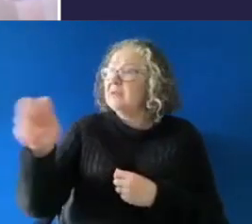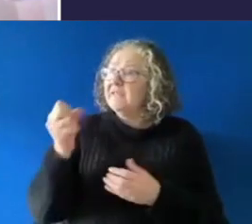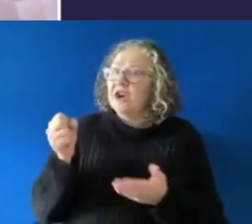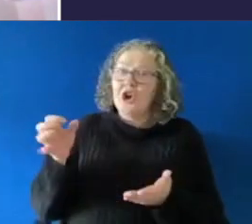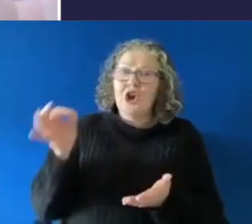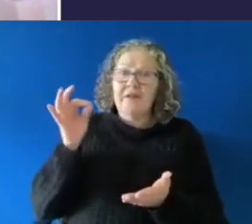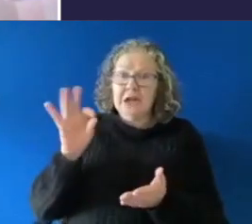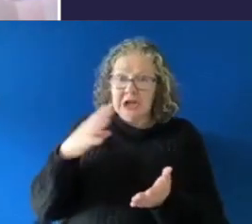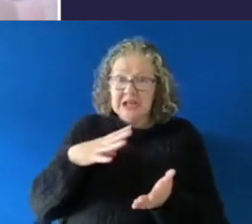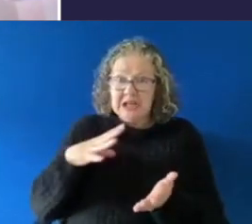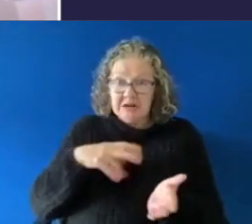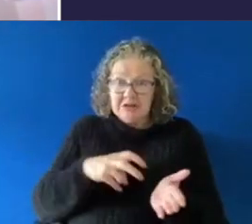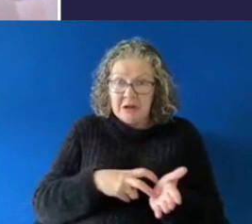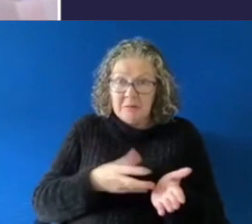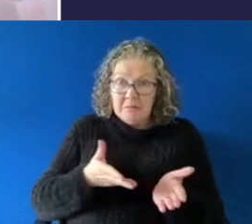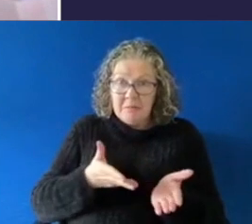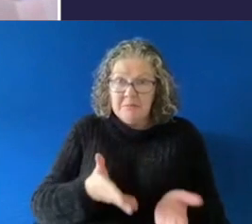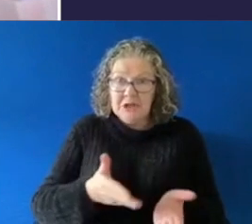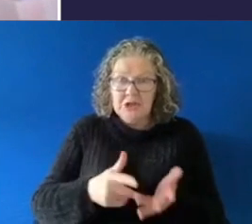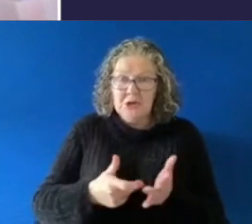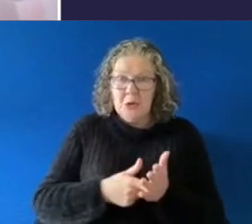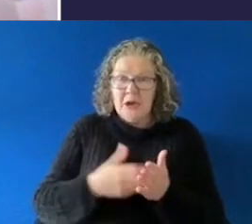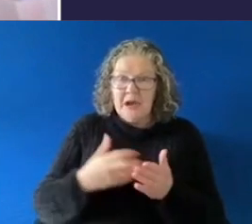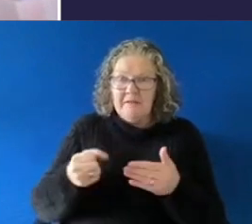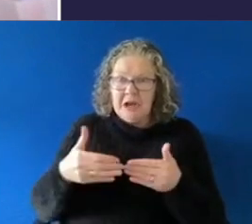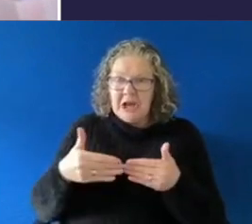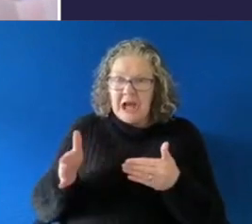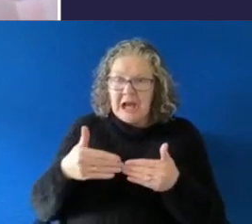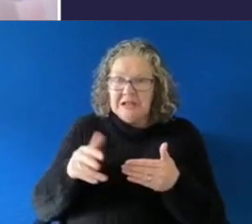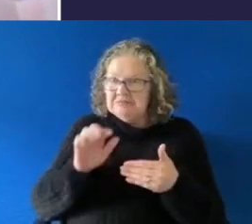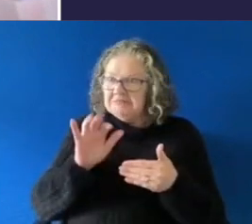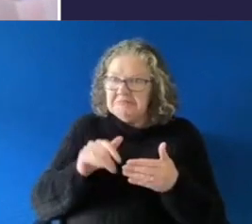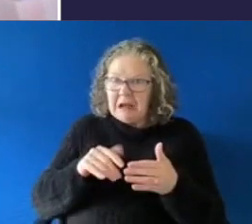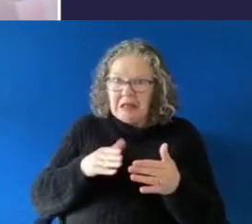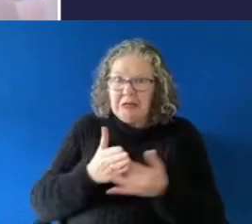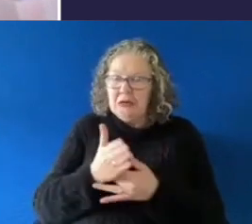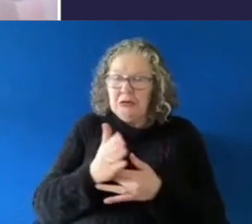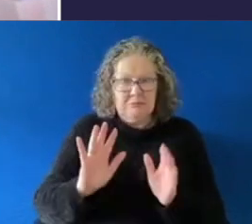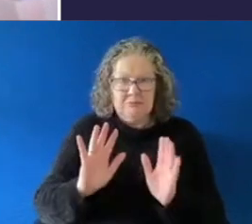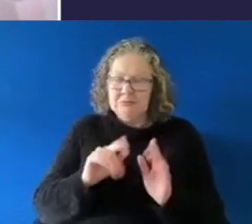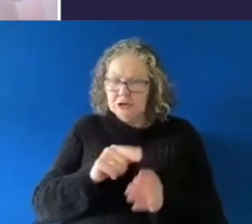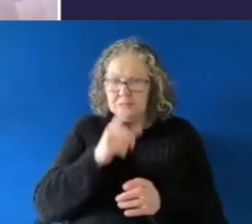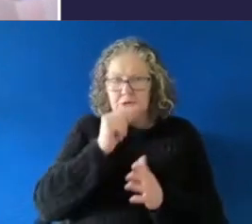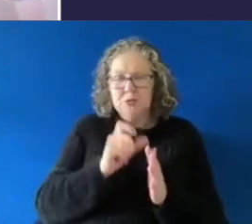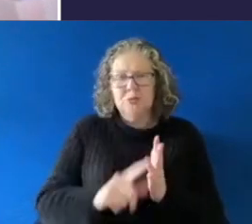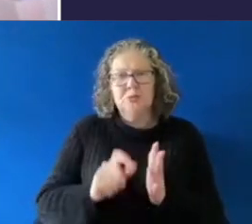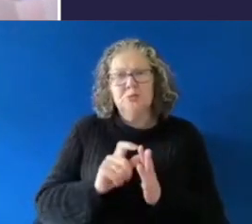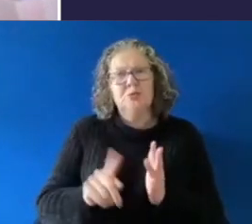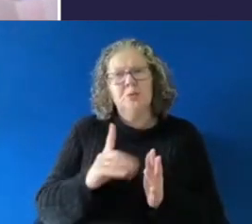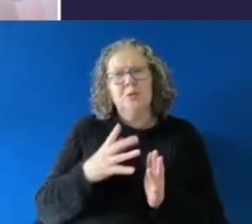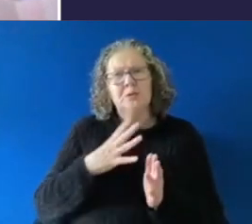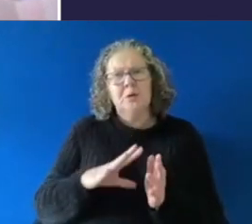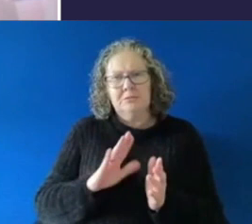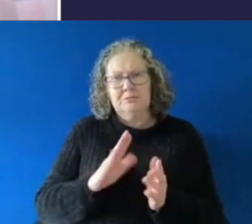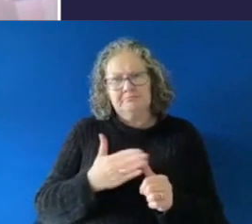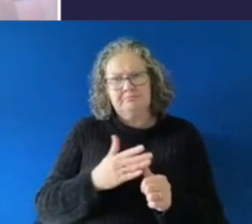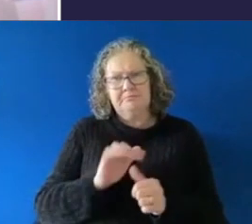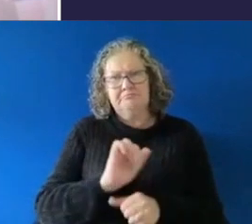need to sign a permission slip or go through a gate. She just can do the things she wants to do in her own time frame.